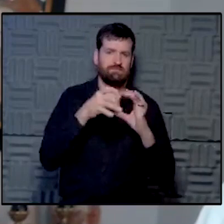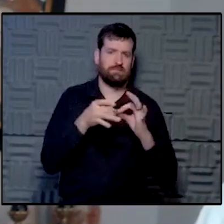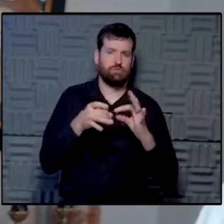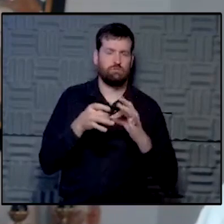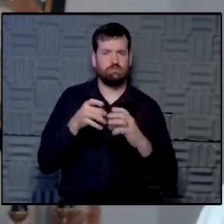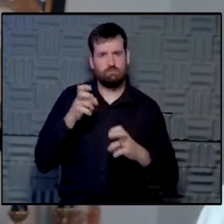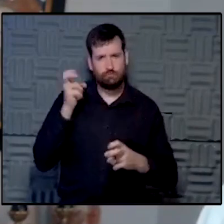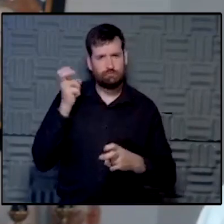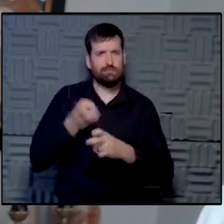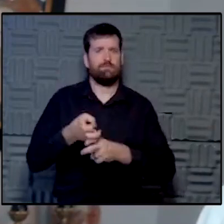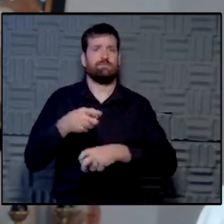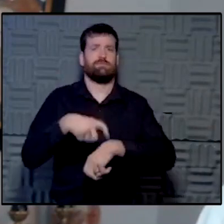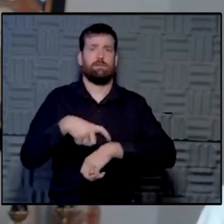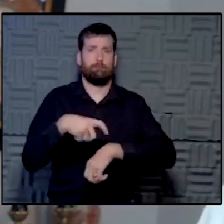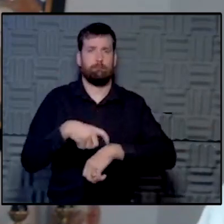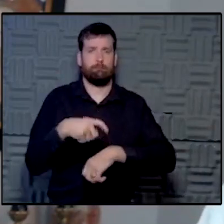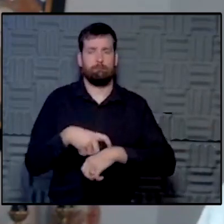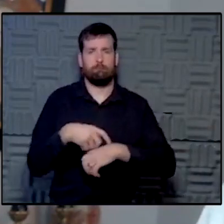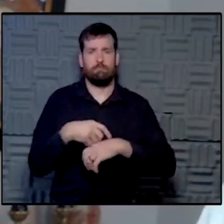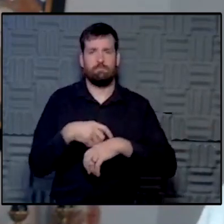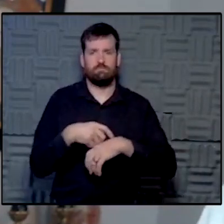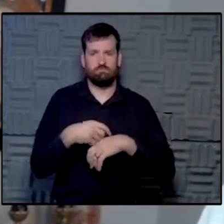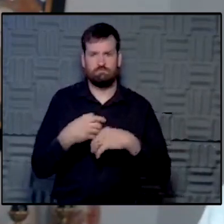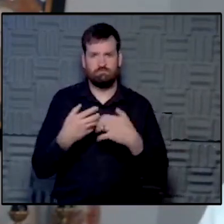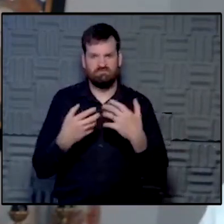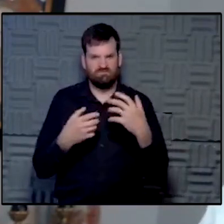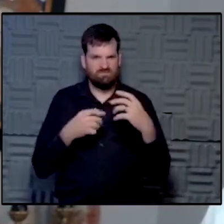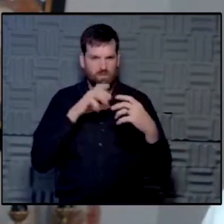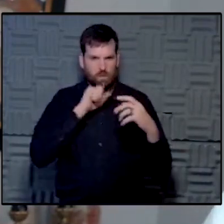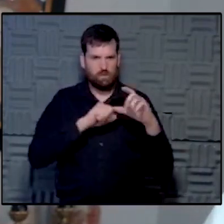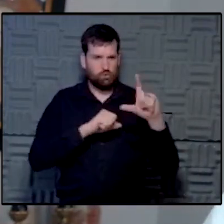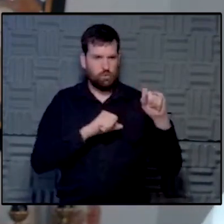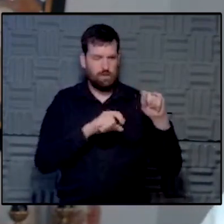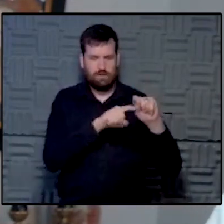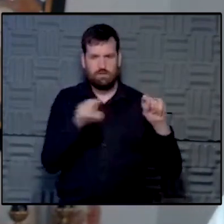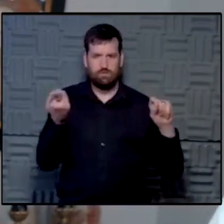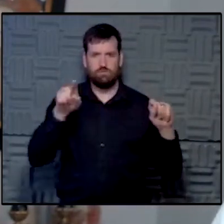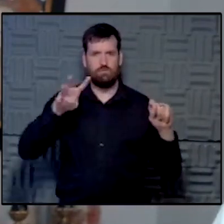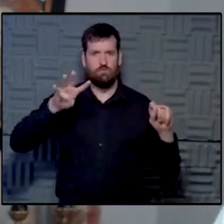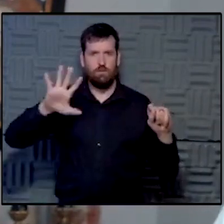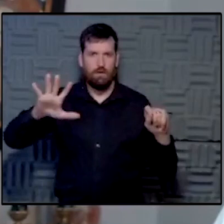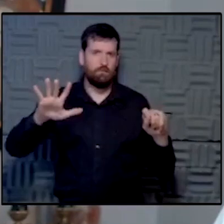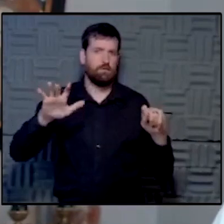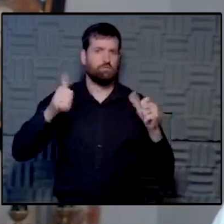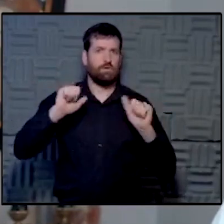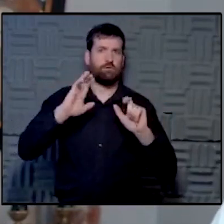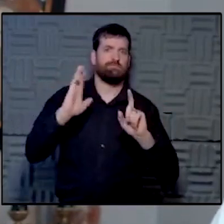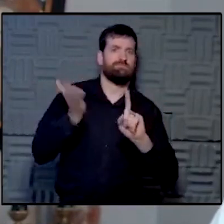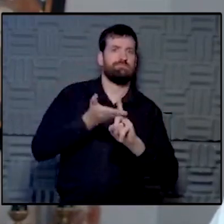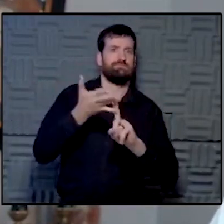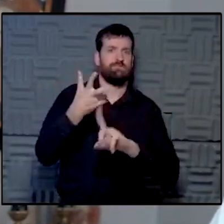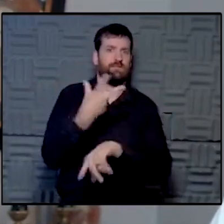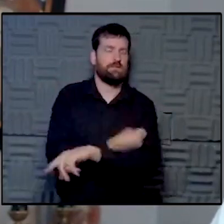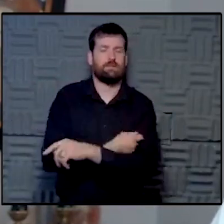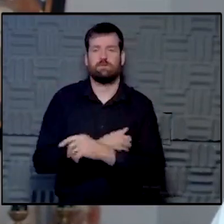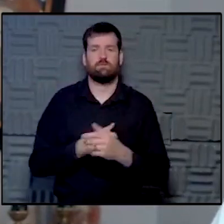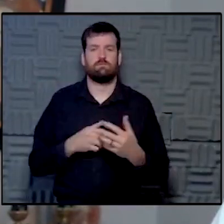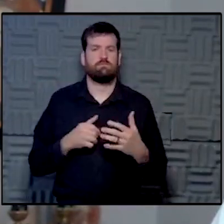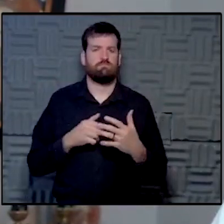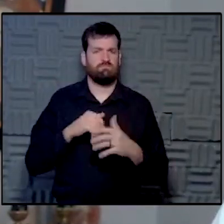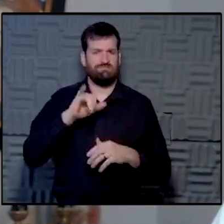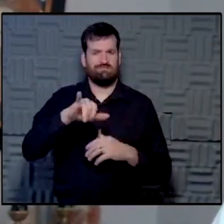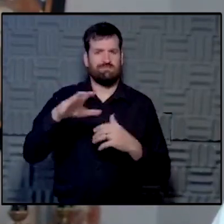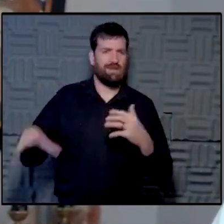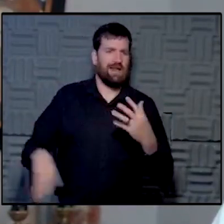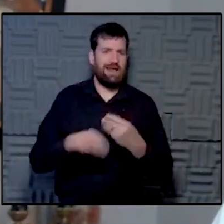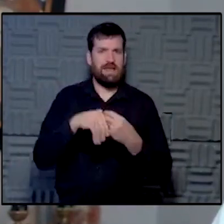hard time now prioritizing these 20 to 45-year-olds and getting them back. What is adding this age group going to